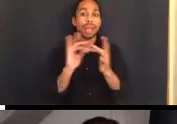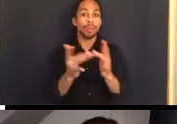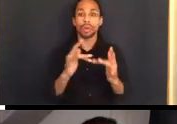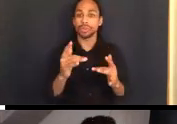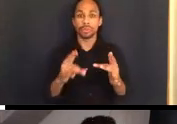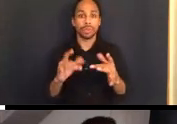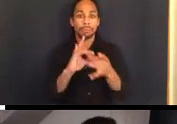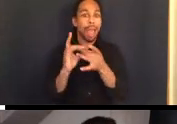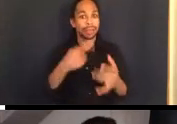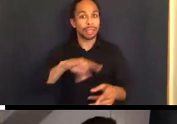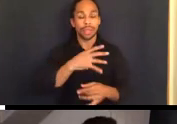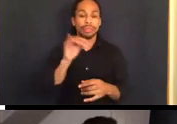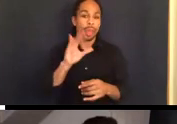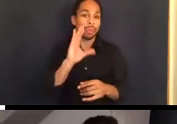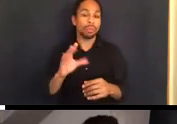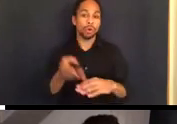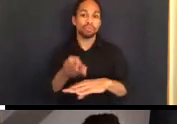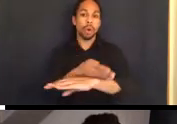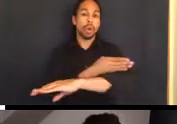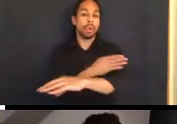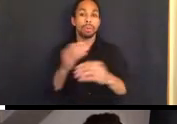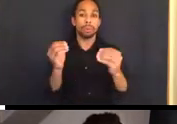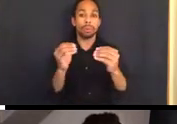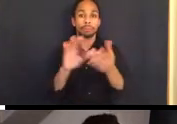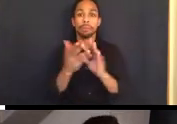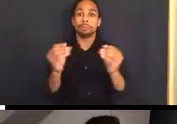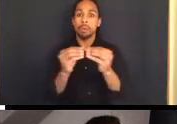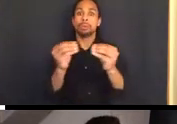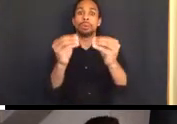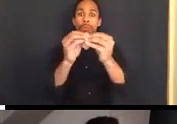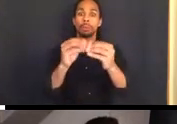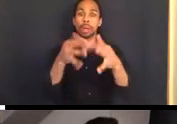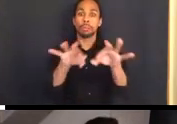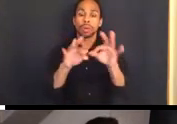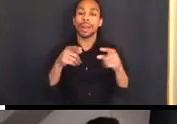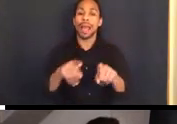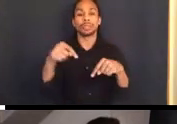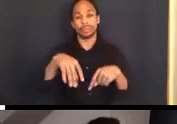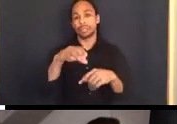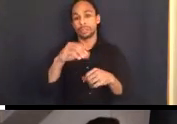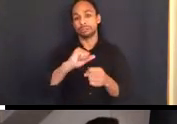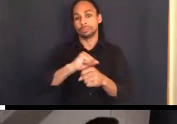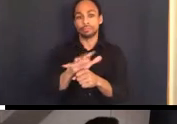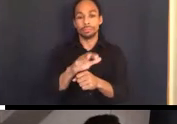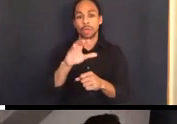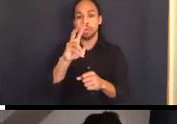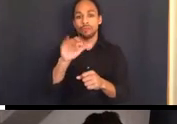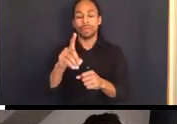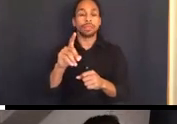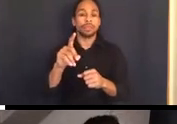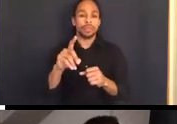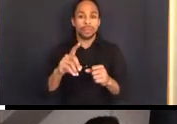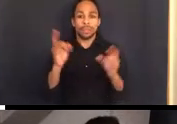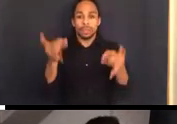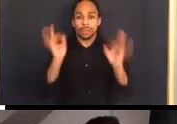think that's going to grow more and more and more important as this COVID crisis plays out. First, because we need these